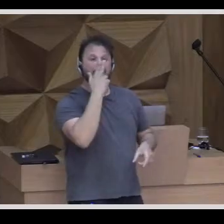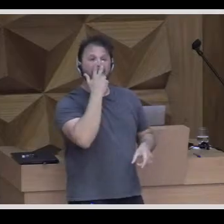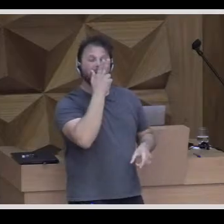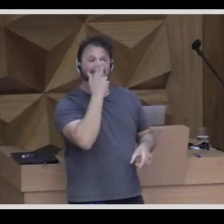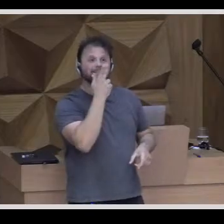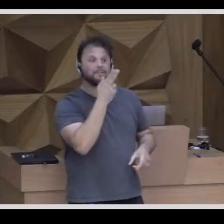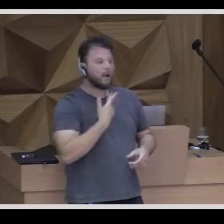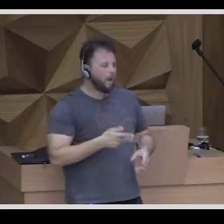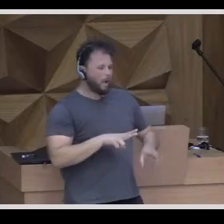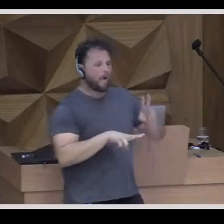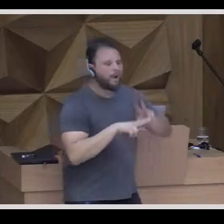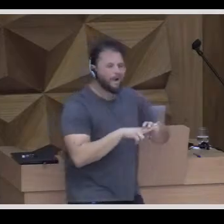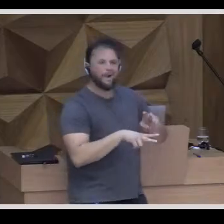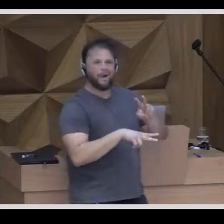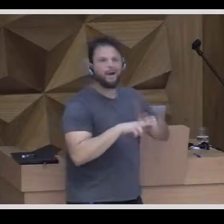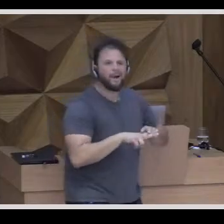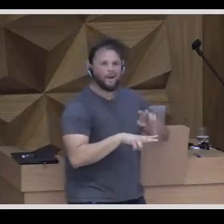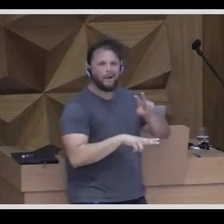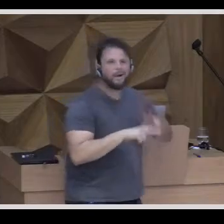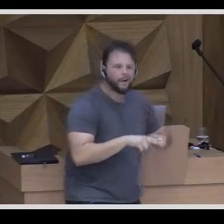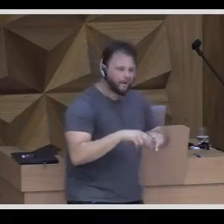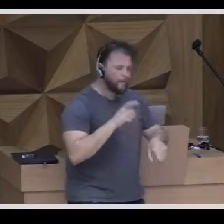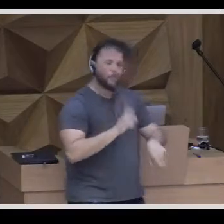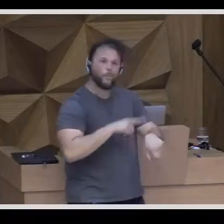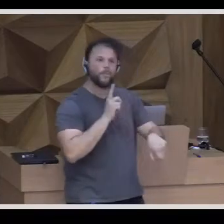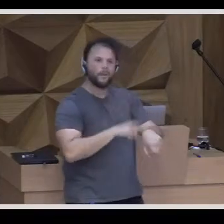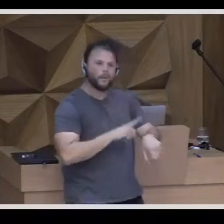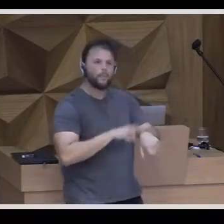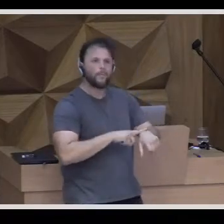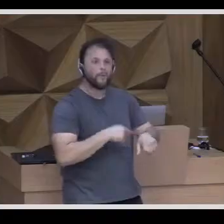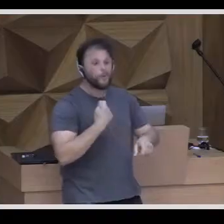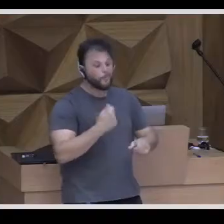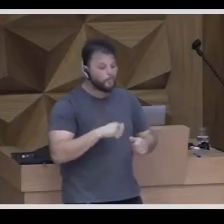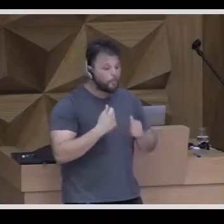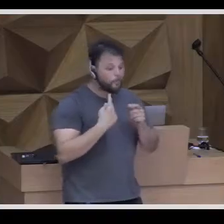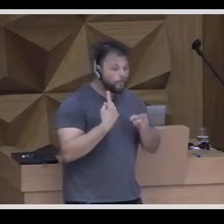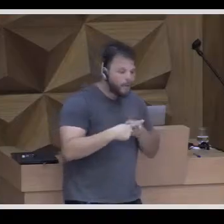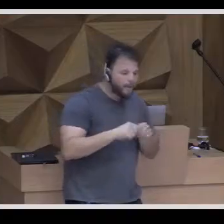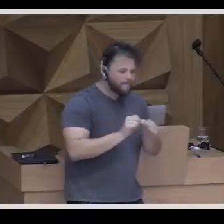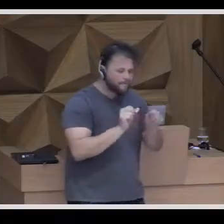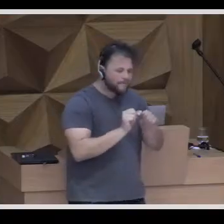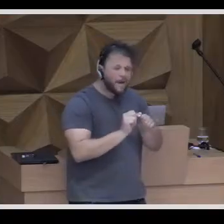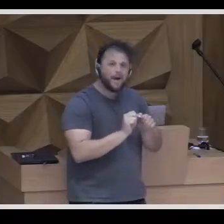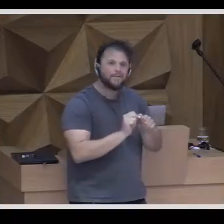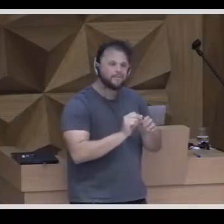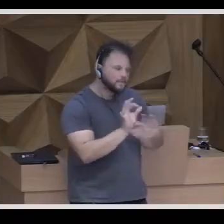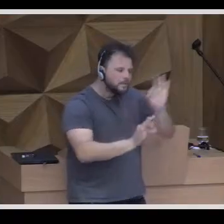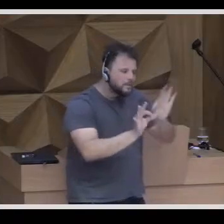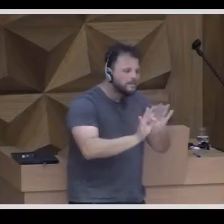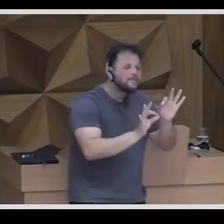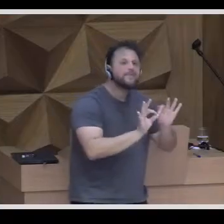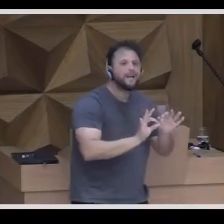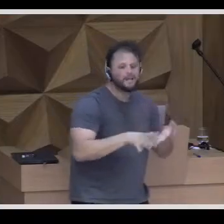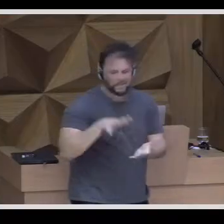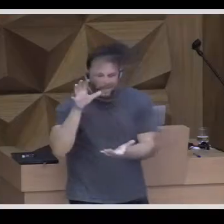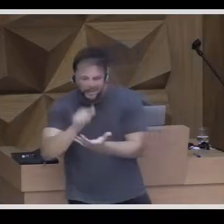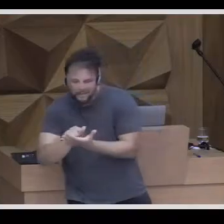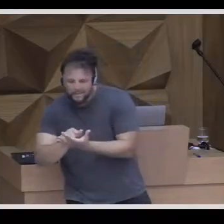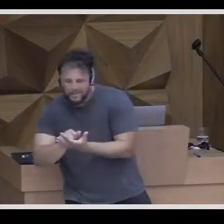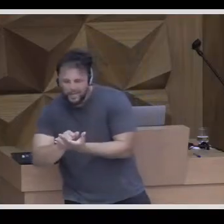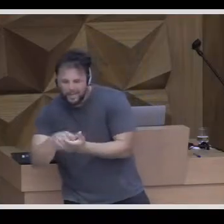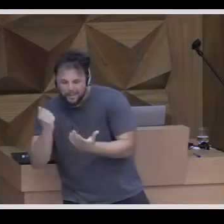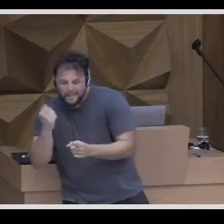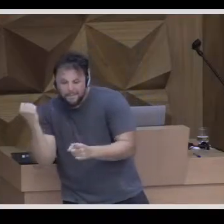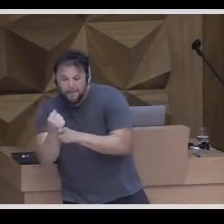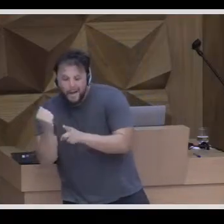2 years, and then we're going to measure and see what the impacts of it are. And then supposedly at the end of that, we find after 2 years that the impacts are in